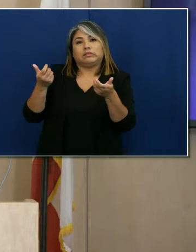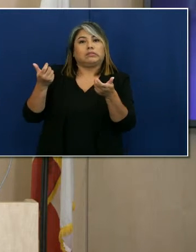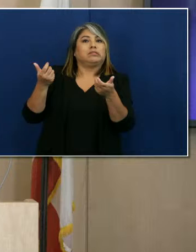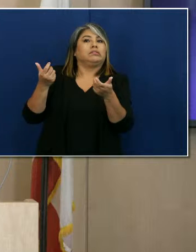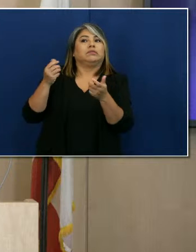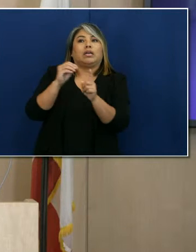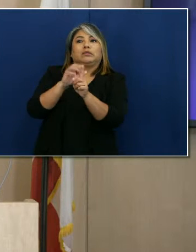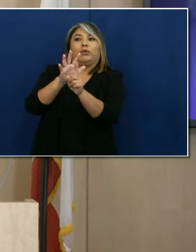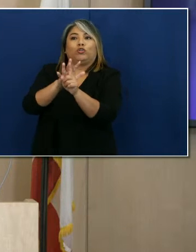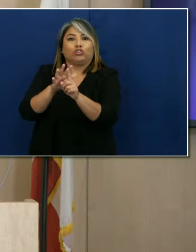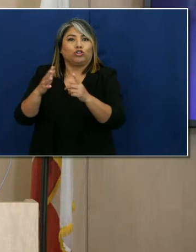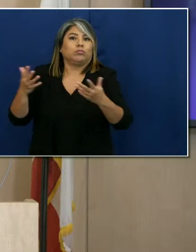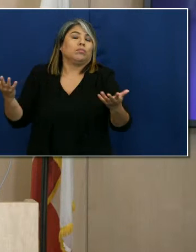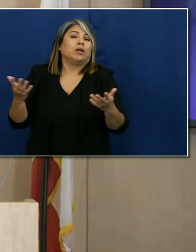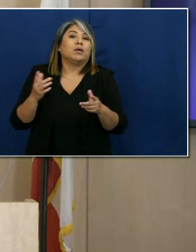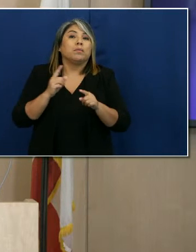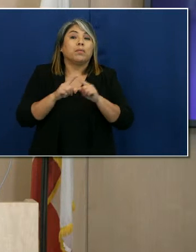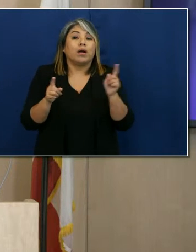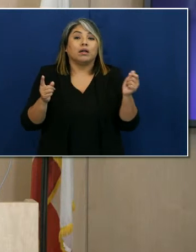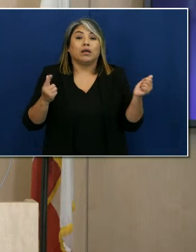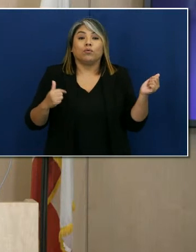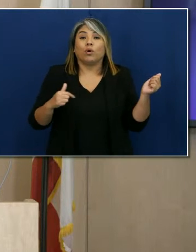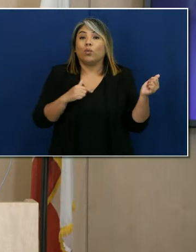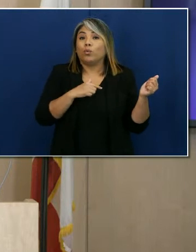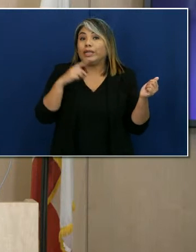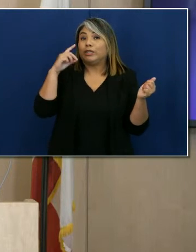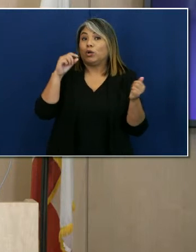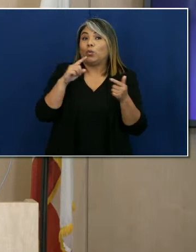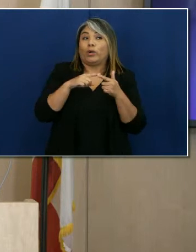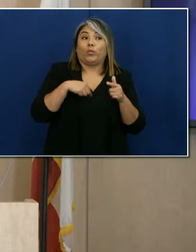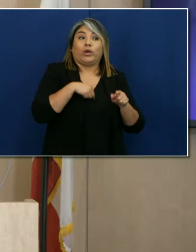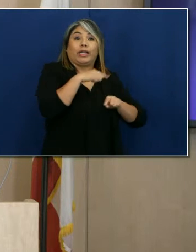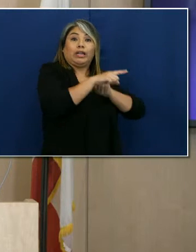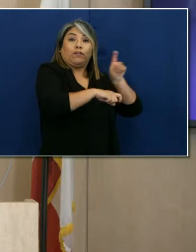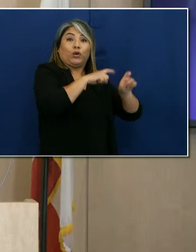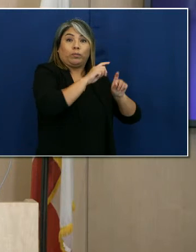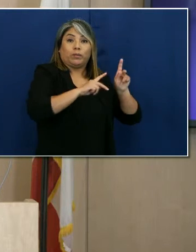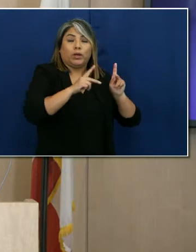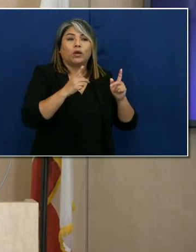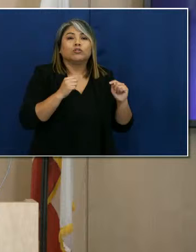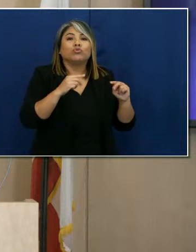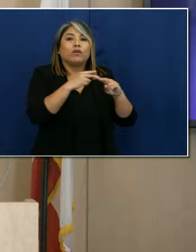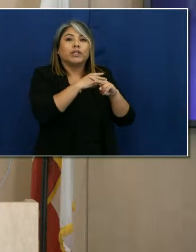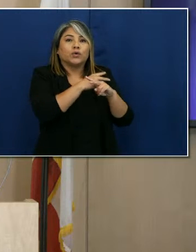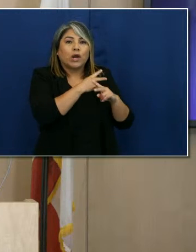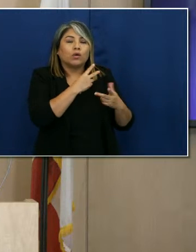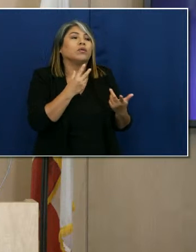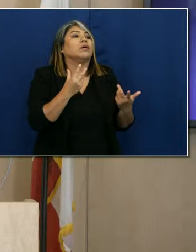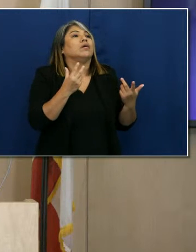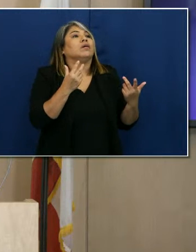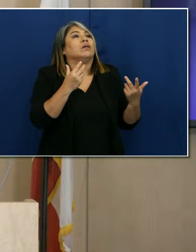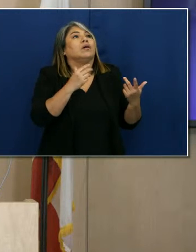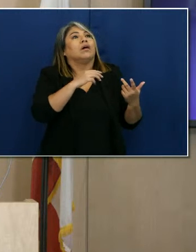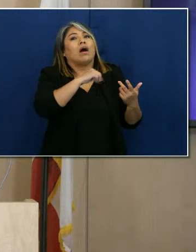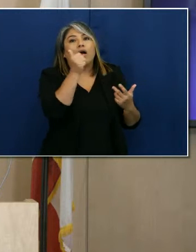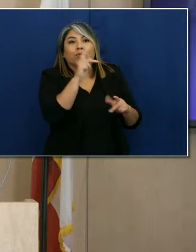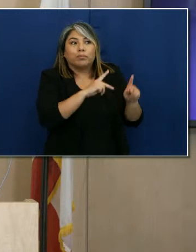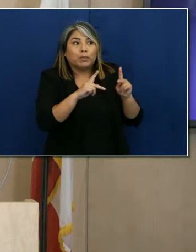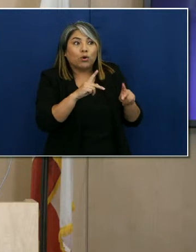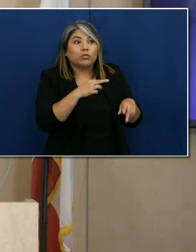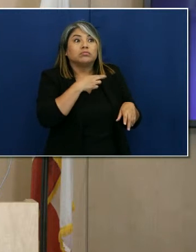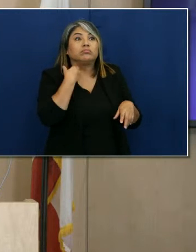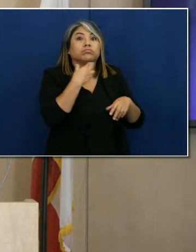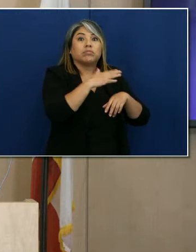of exposures. But what we do when we're interviewing individuals is try to figure out if there are other individuals at risk that can